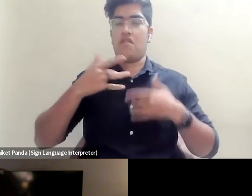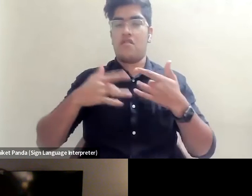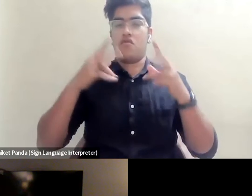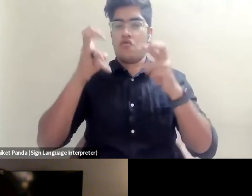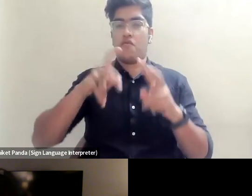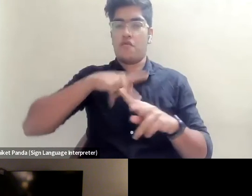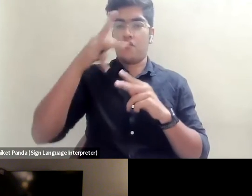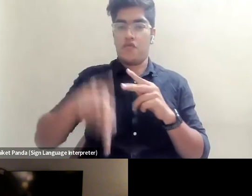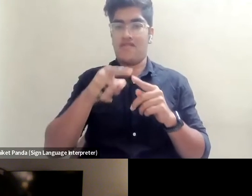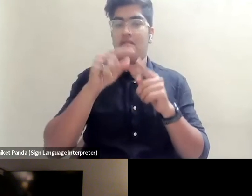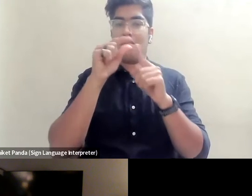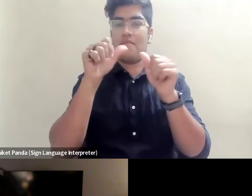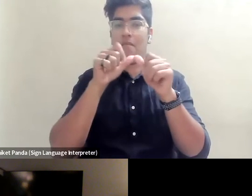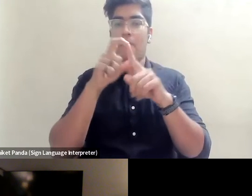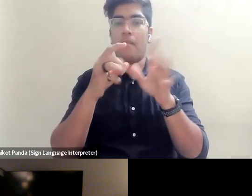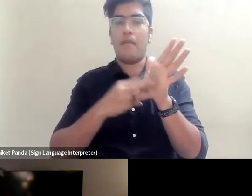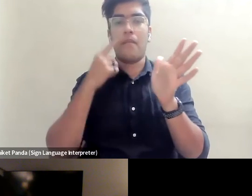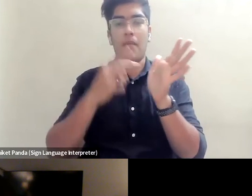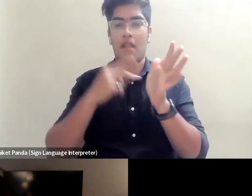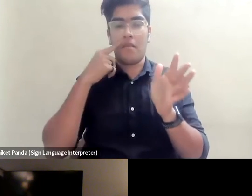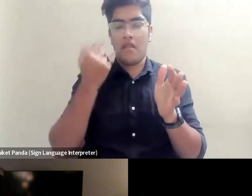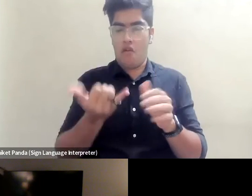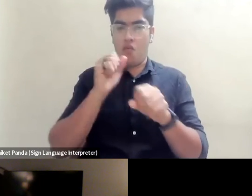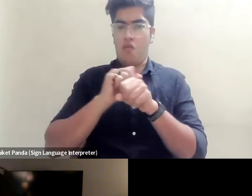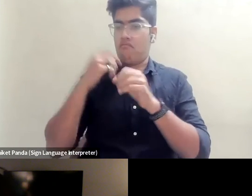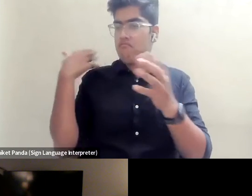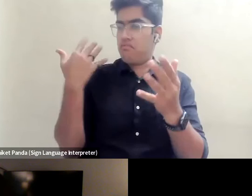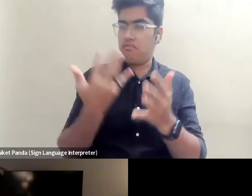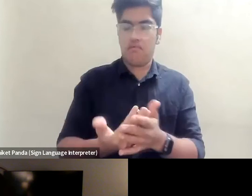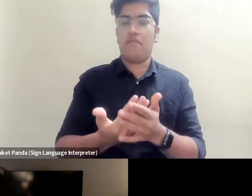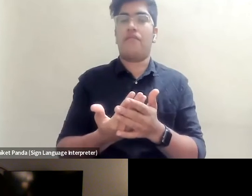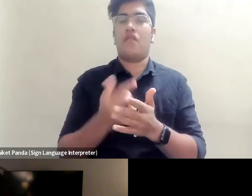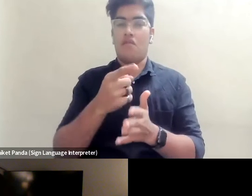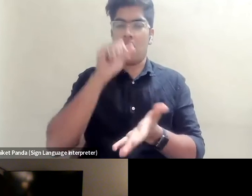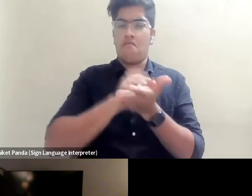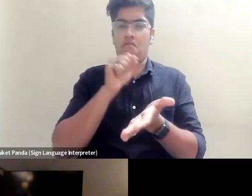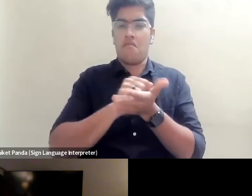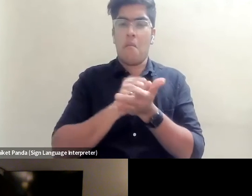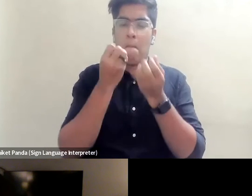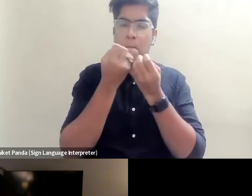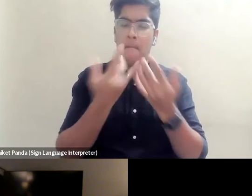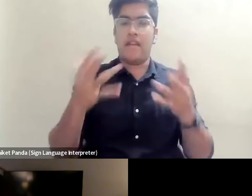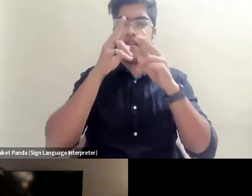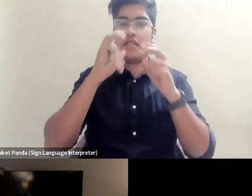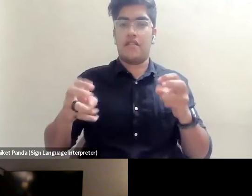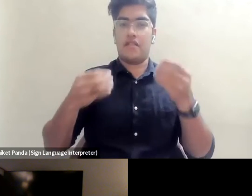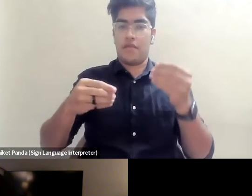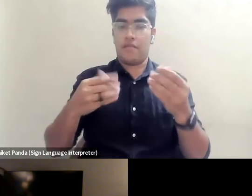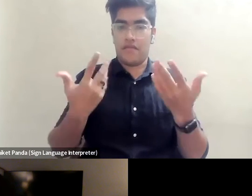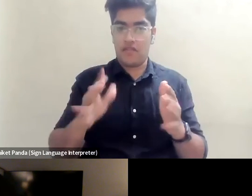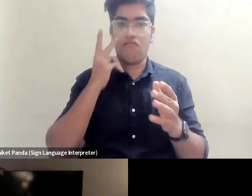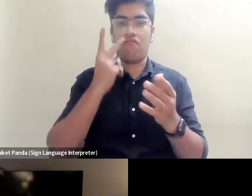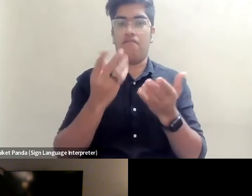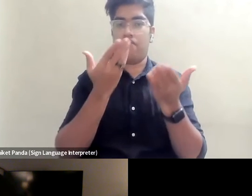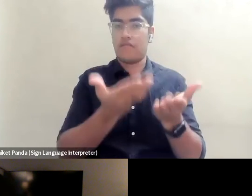that Padmini has been working on for some time now and has published several research papers on this topic. And I